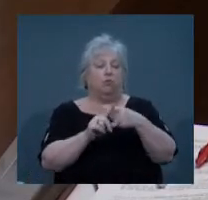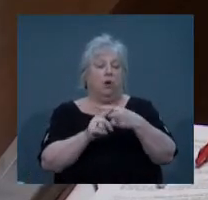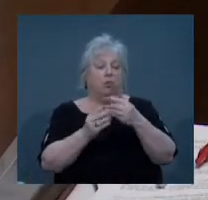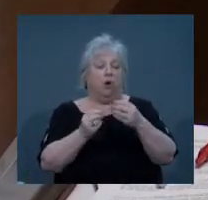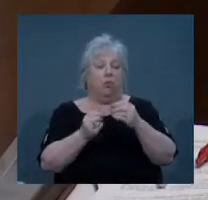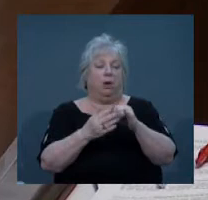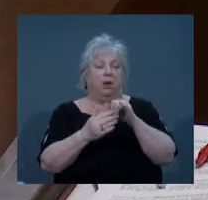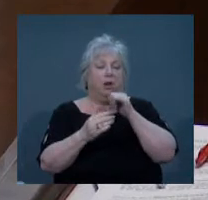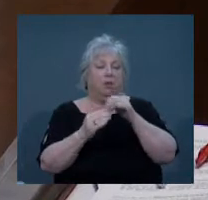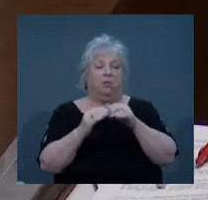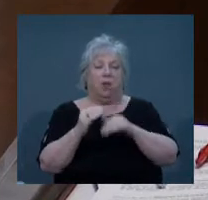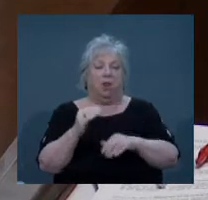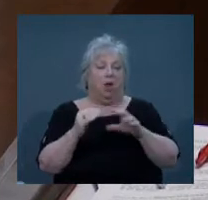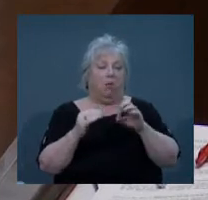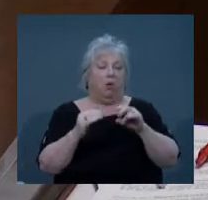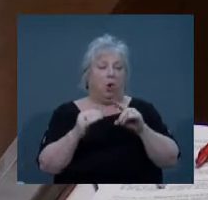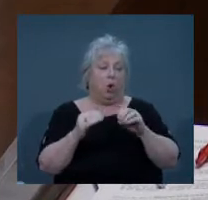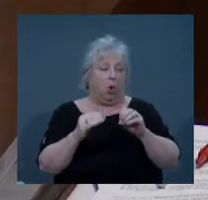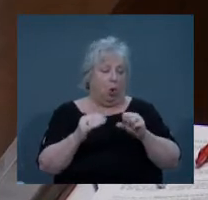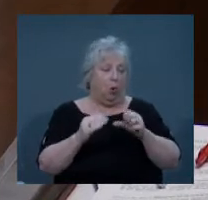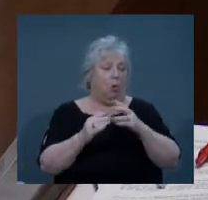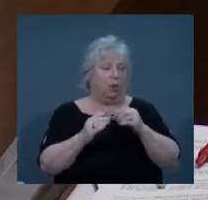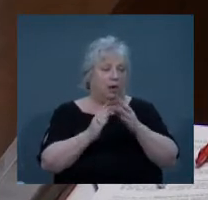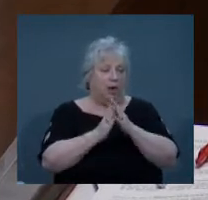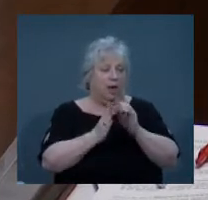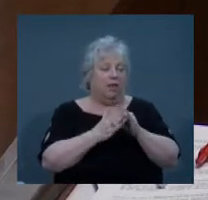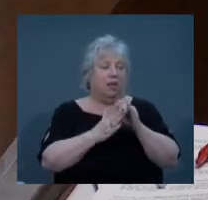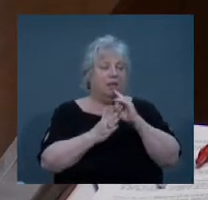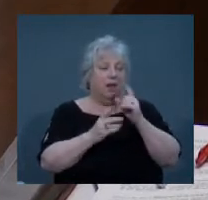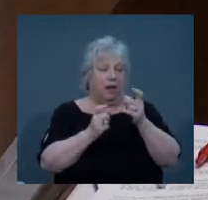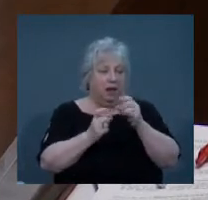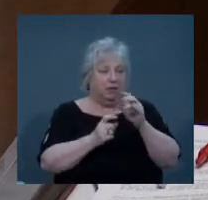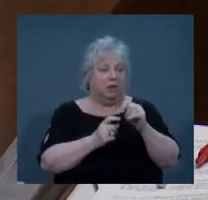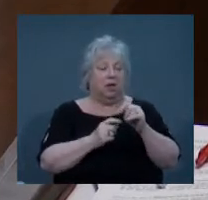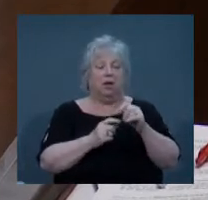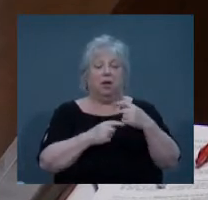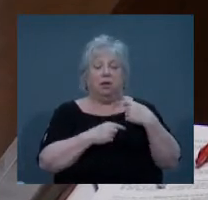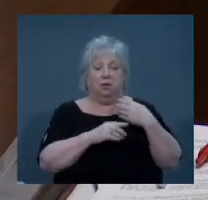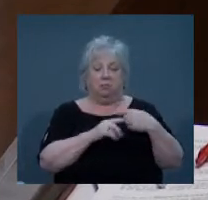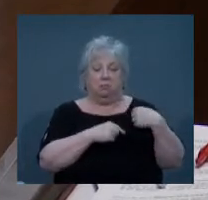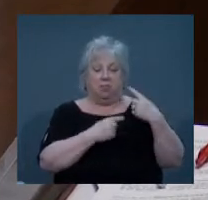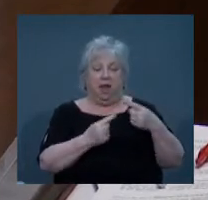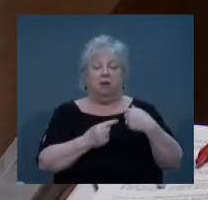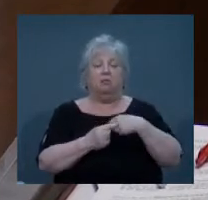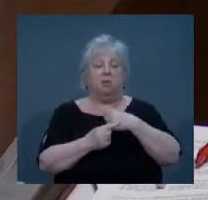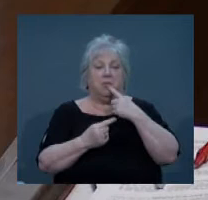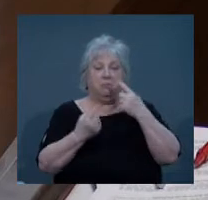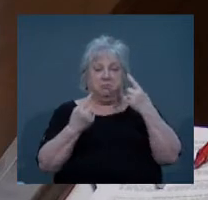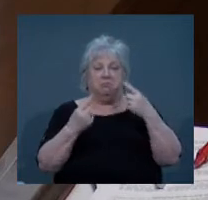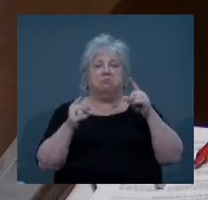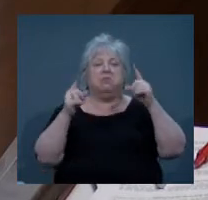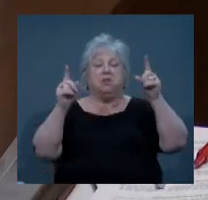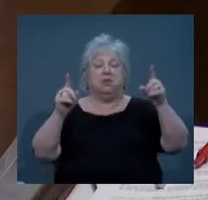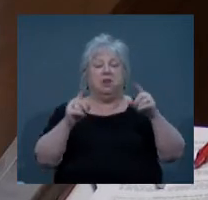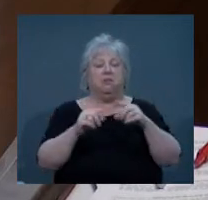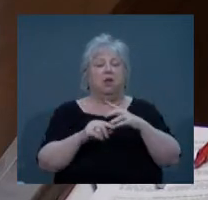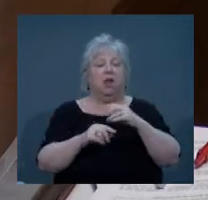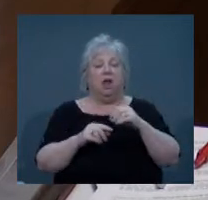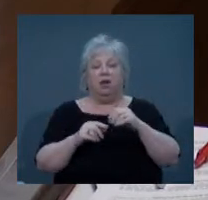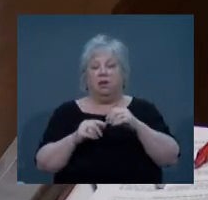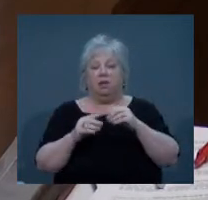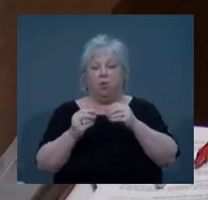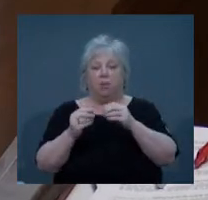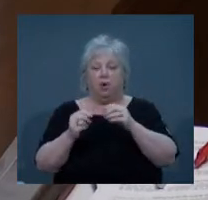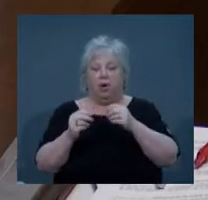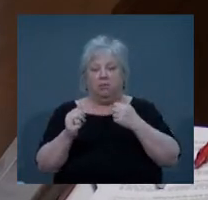that it be dealt with accordingly, and we've been successful in the past. We've also gone after properties, particularly when